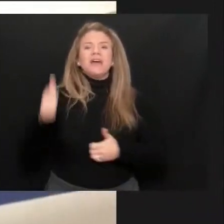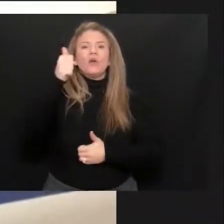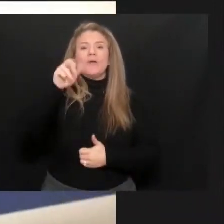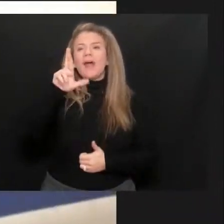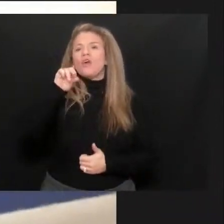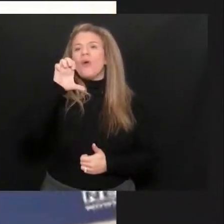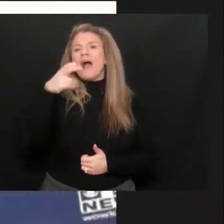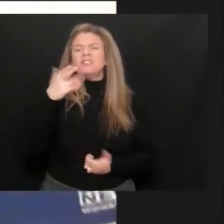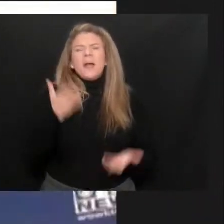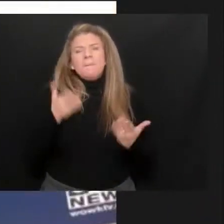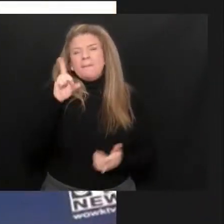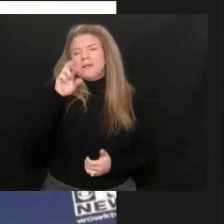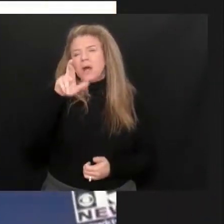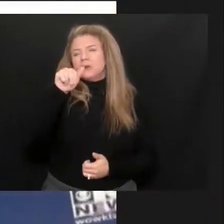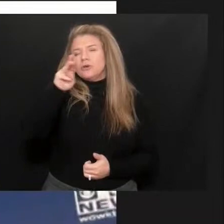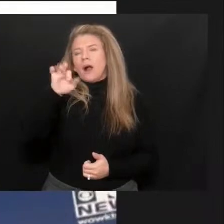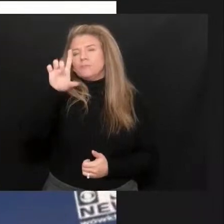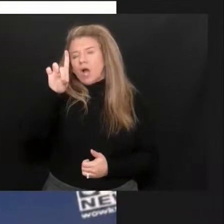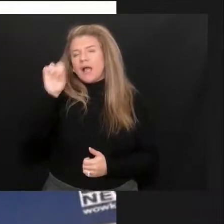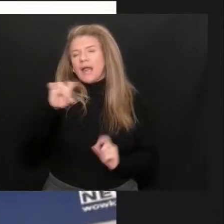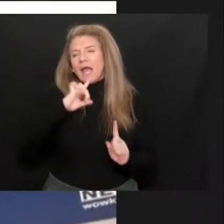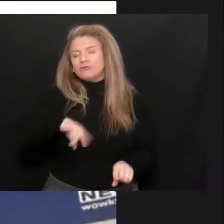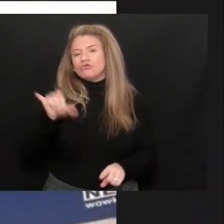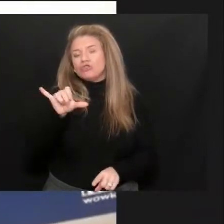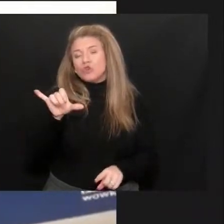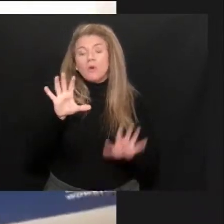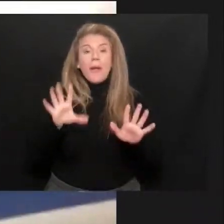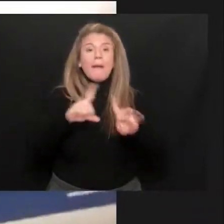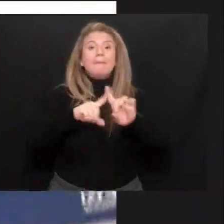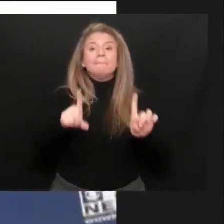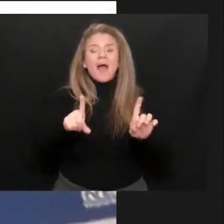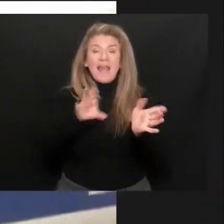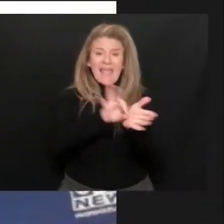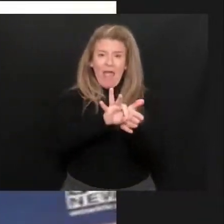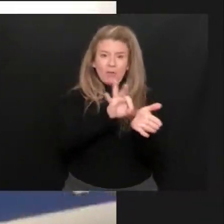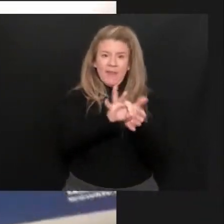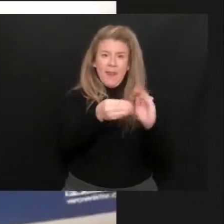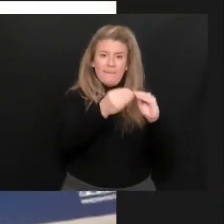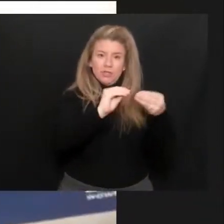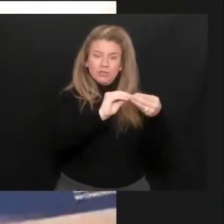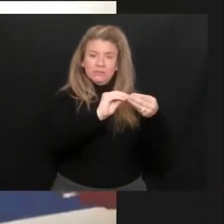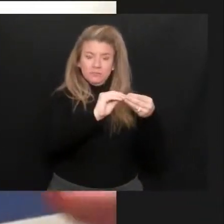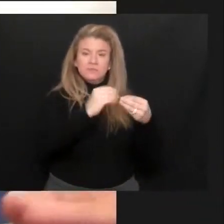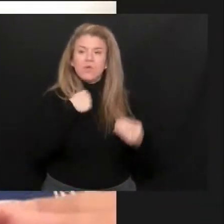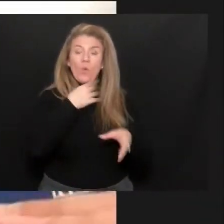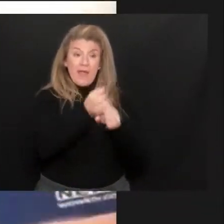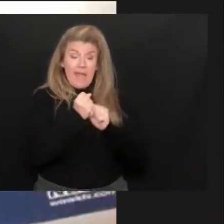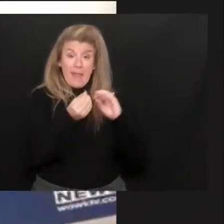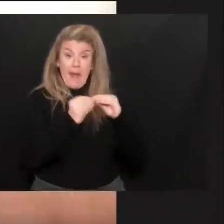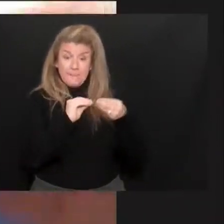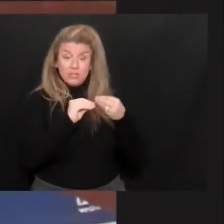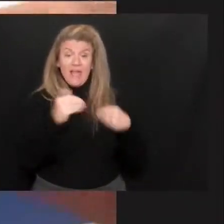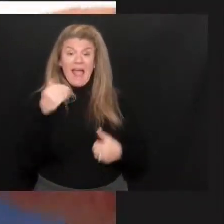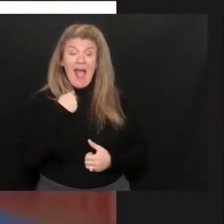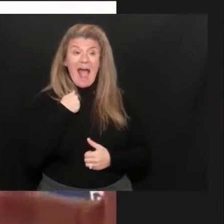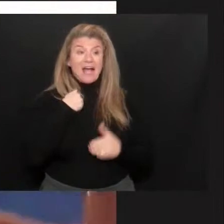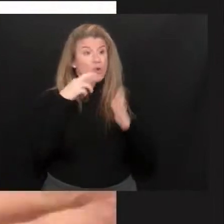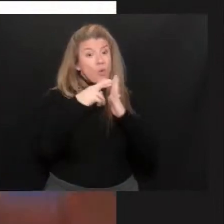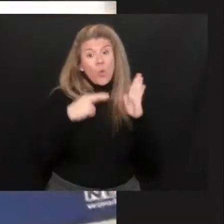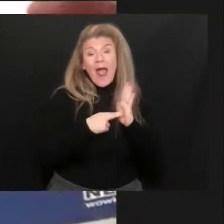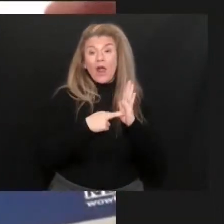probably Dr. Amjad can address this too. In counting the numbers, we get these numbers saying West Virginia has a record number